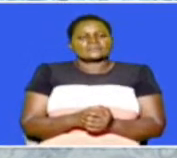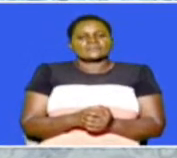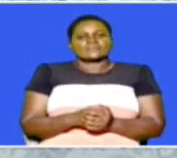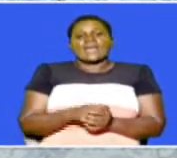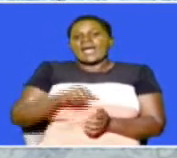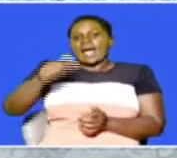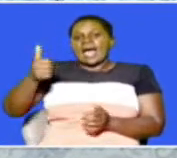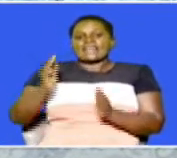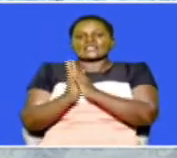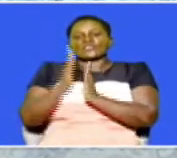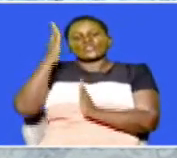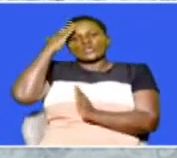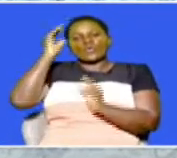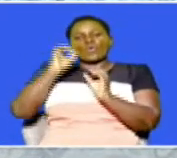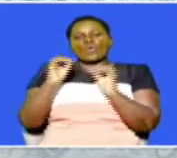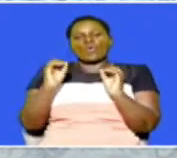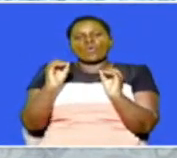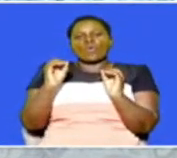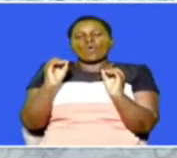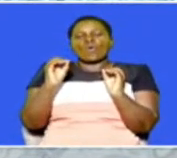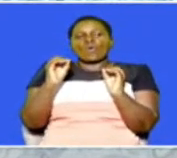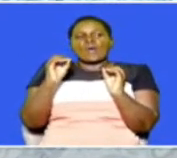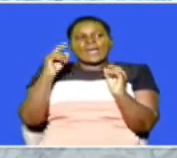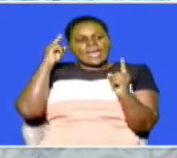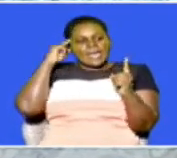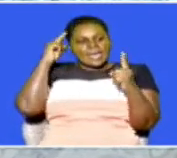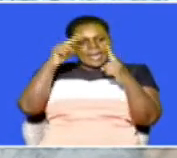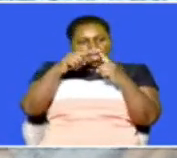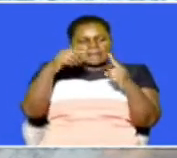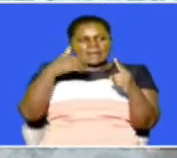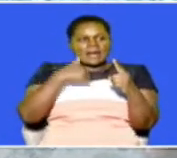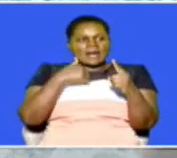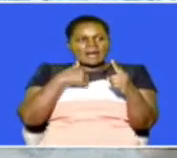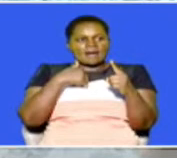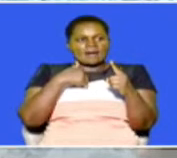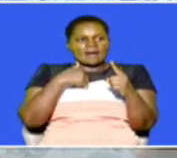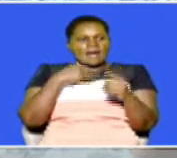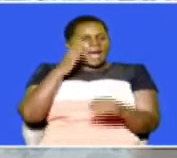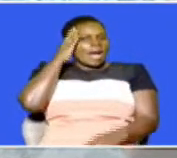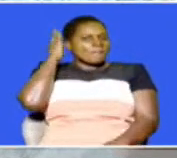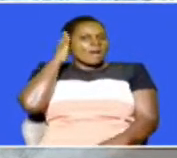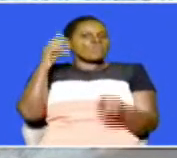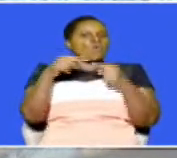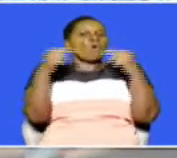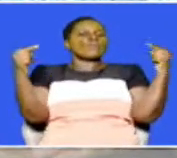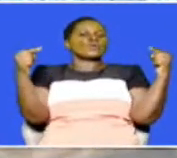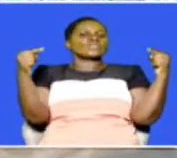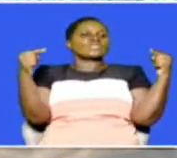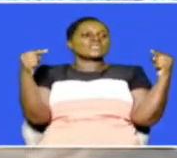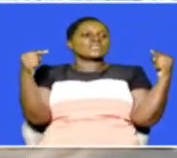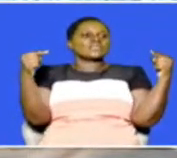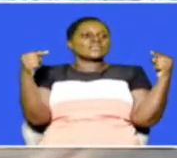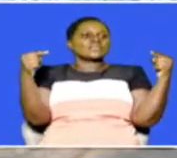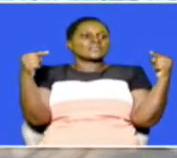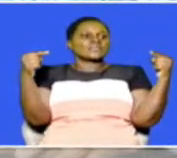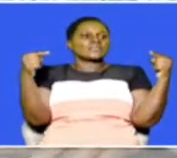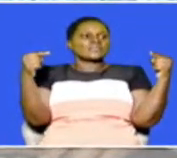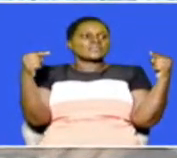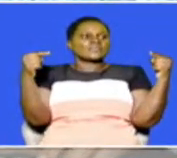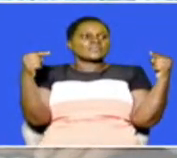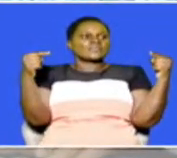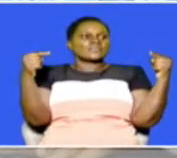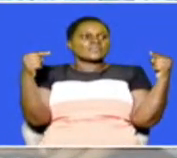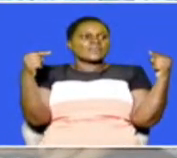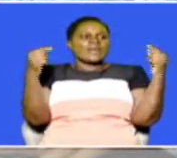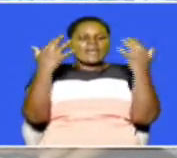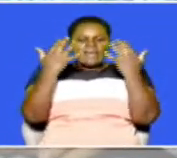The rest of the unknown story, of course, are the objections by Ababu Namwamba, which was also